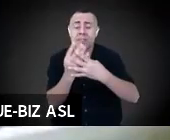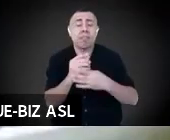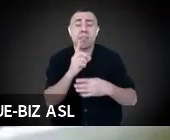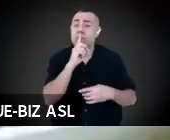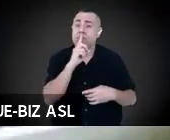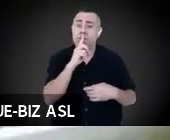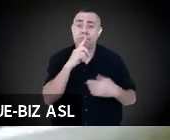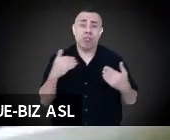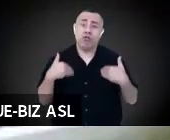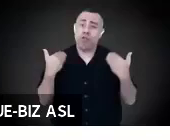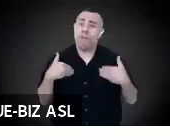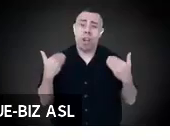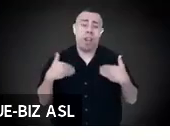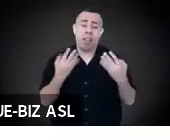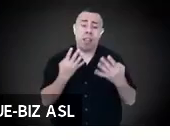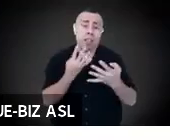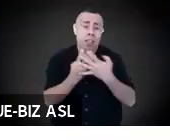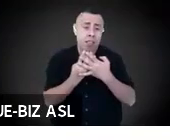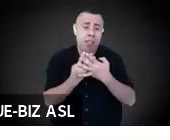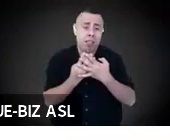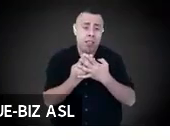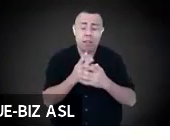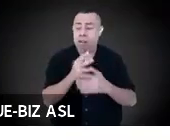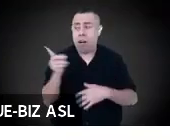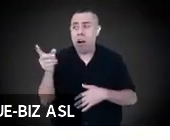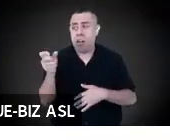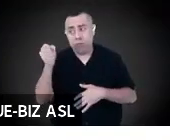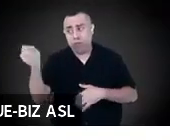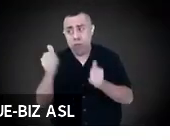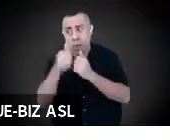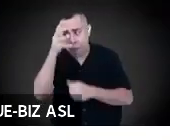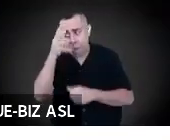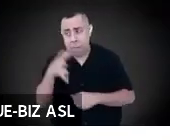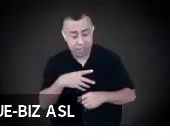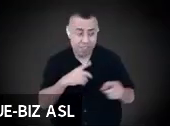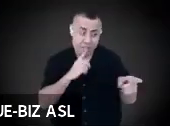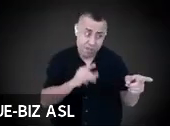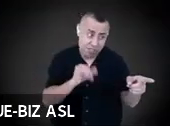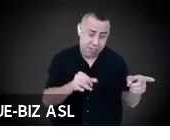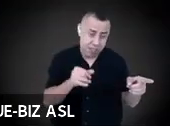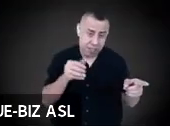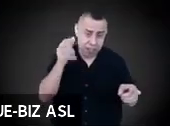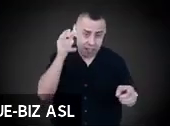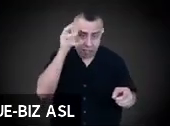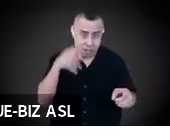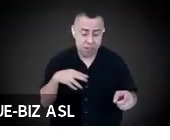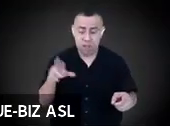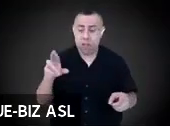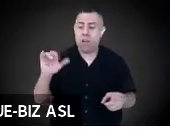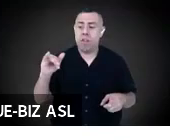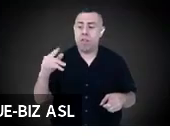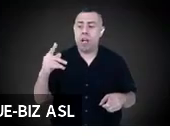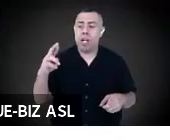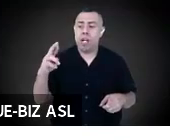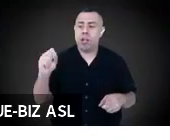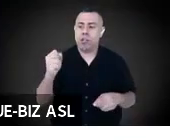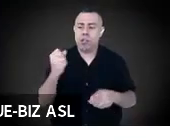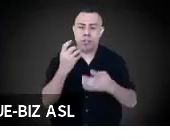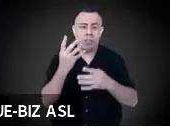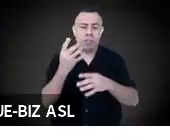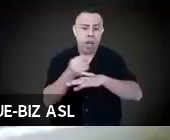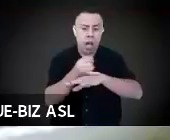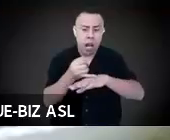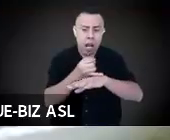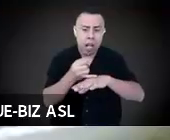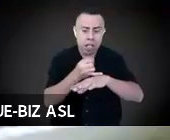he was put in the men. Yeah, at Rikers Island at that. One of the worst prisons ever.